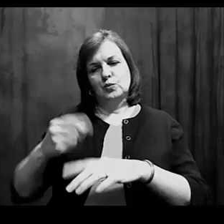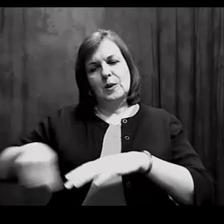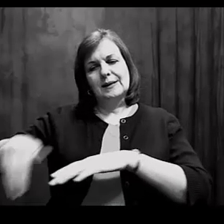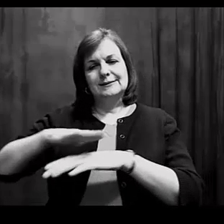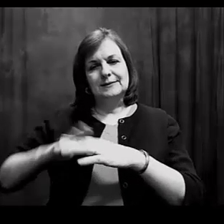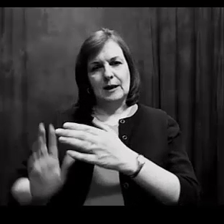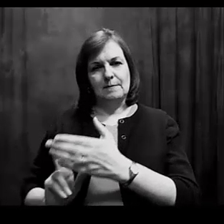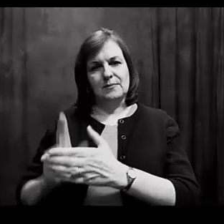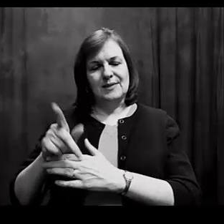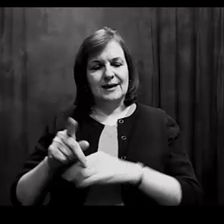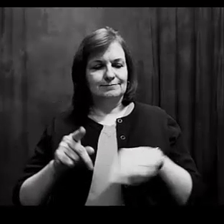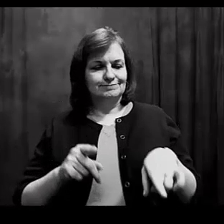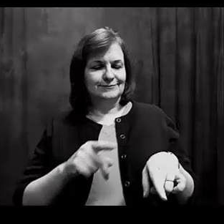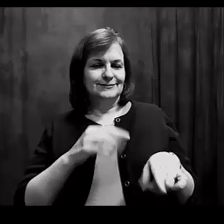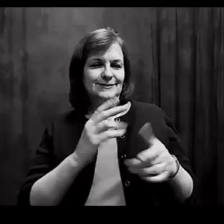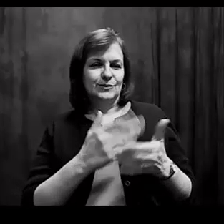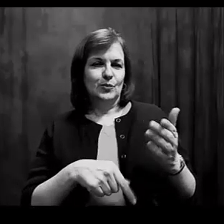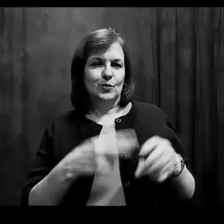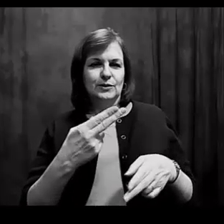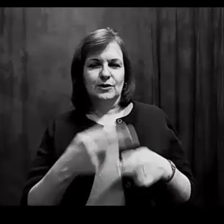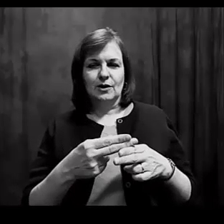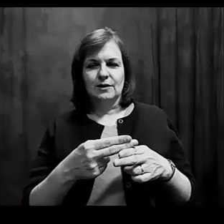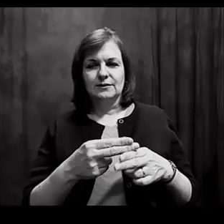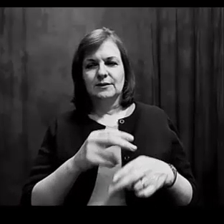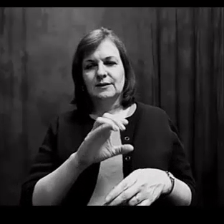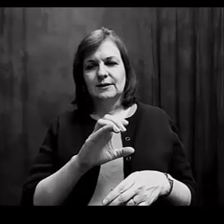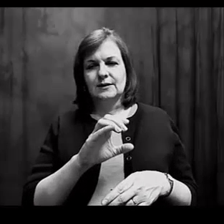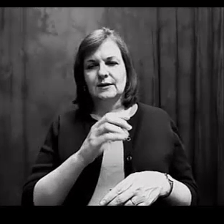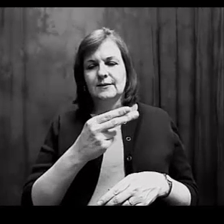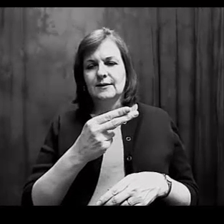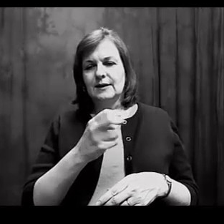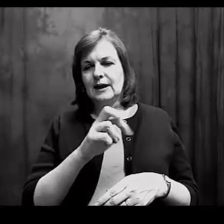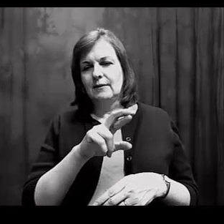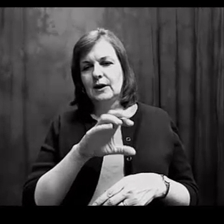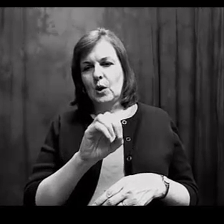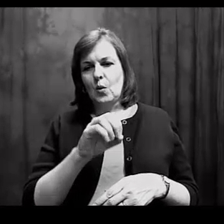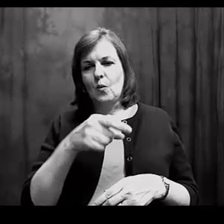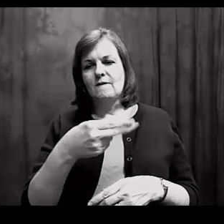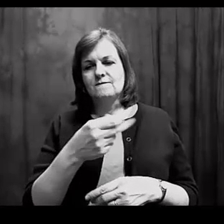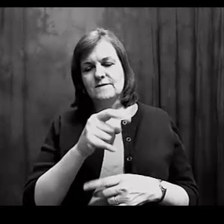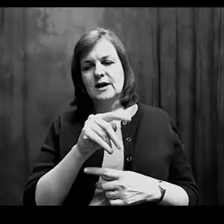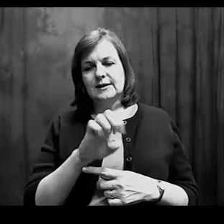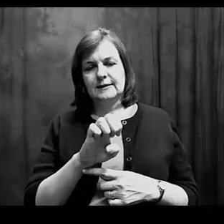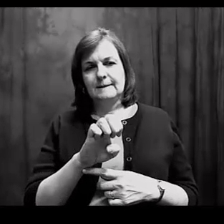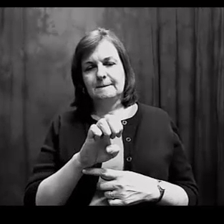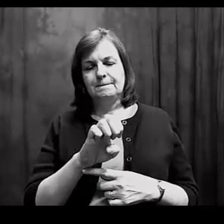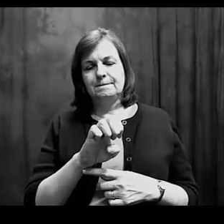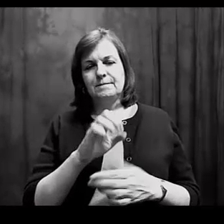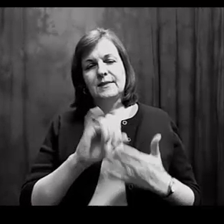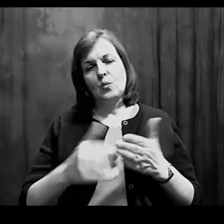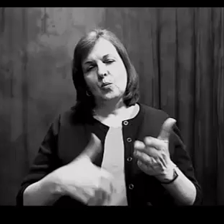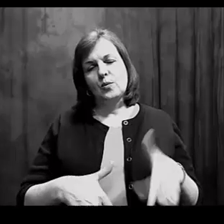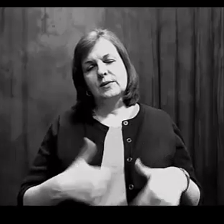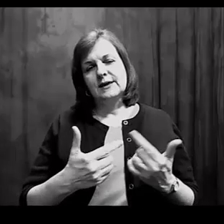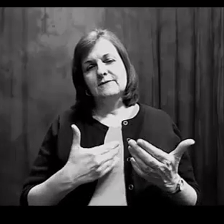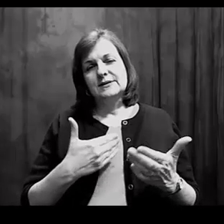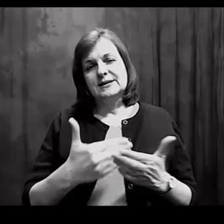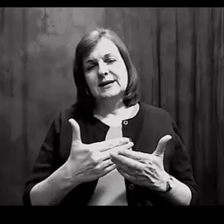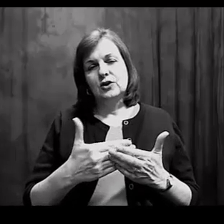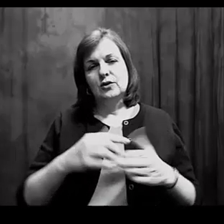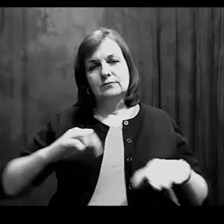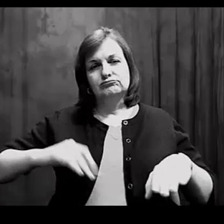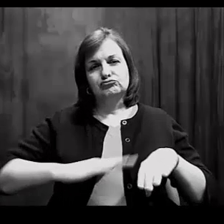most likely some sort of what we know as a bryophyte that would have